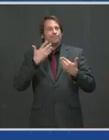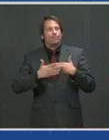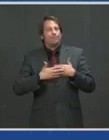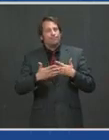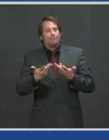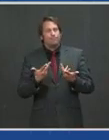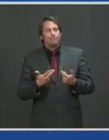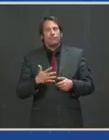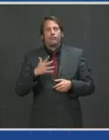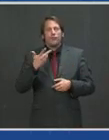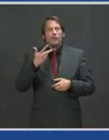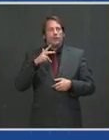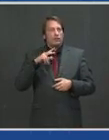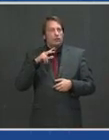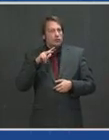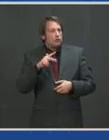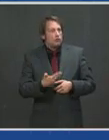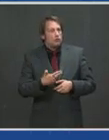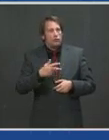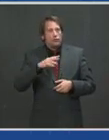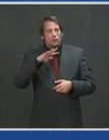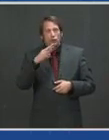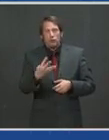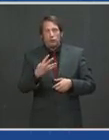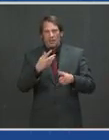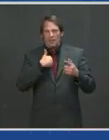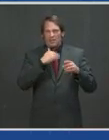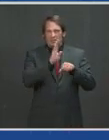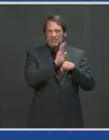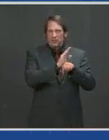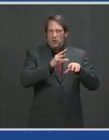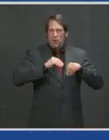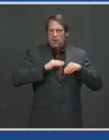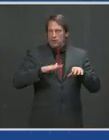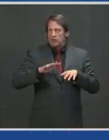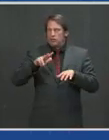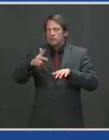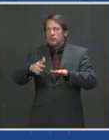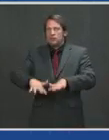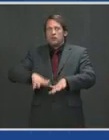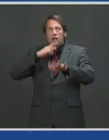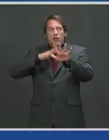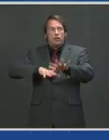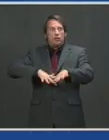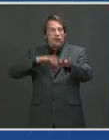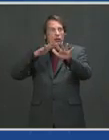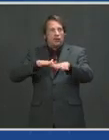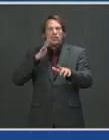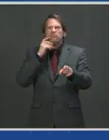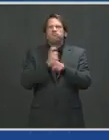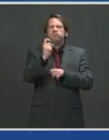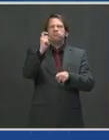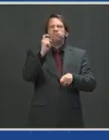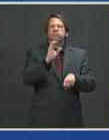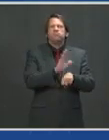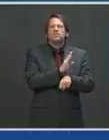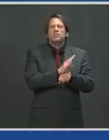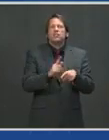Iowa. Or wildfires in the West that burned 5 million acres last